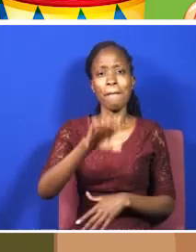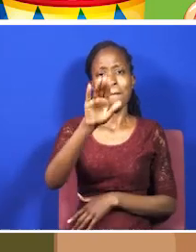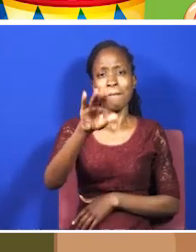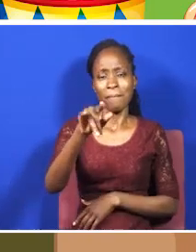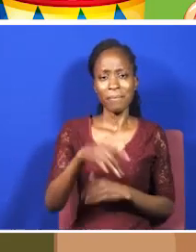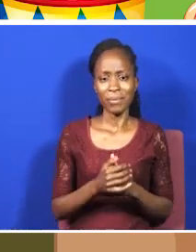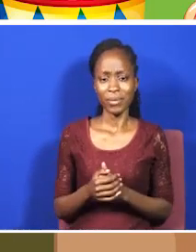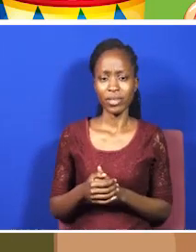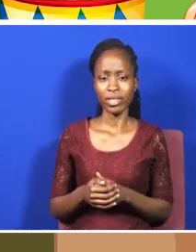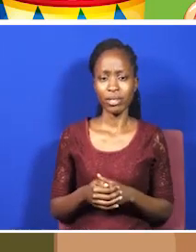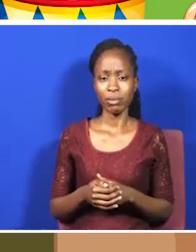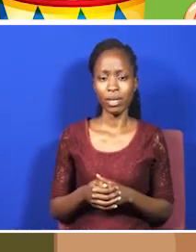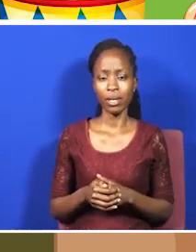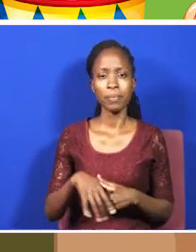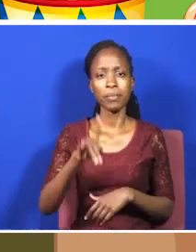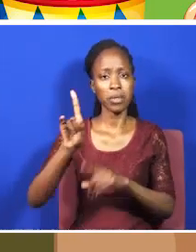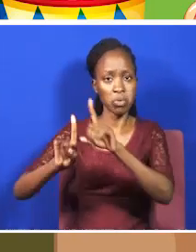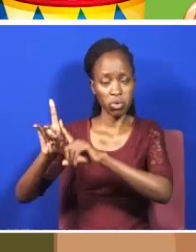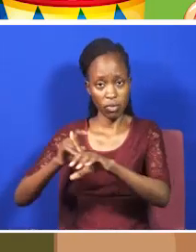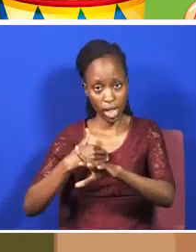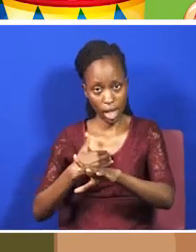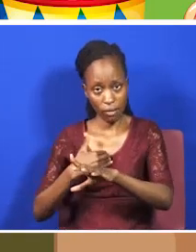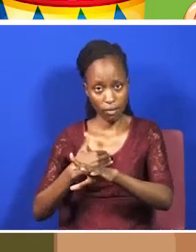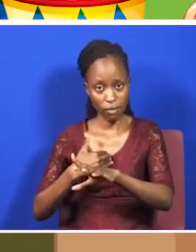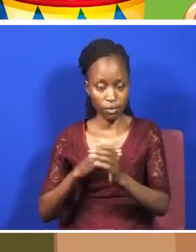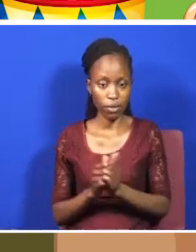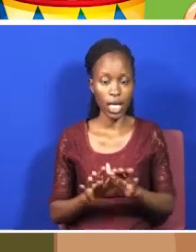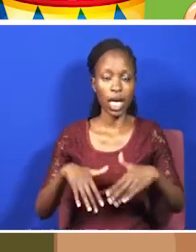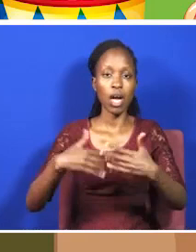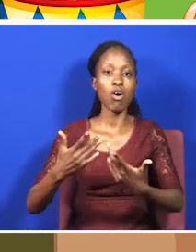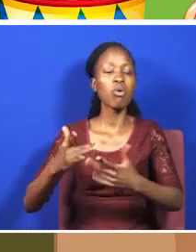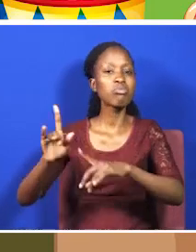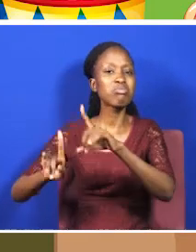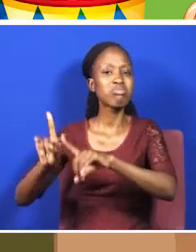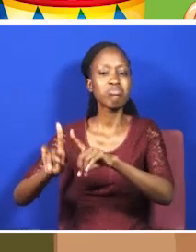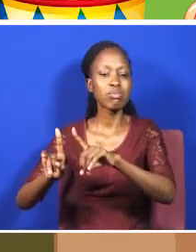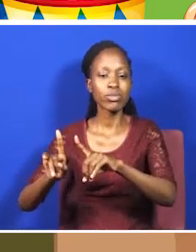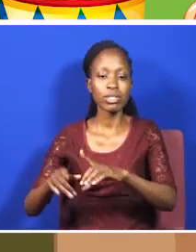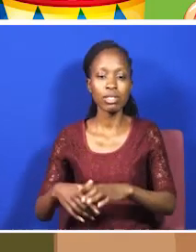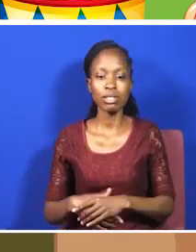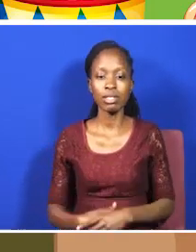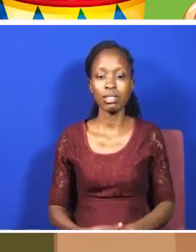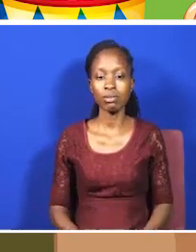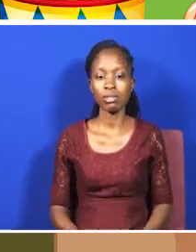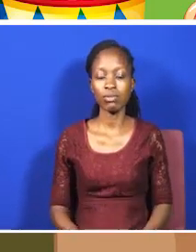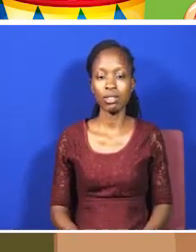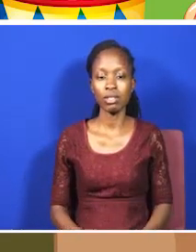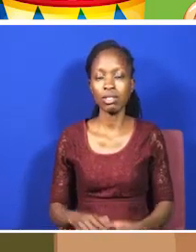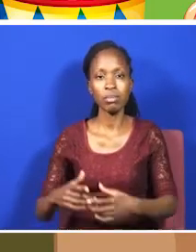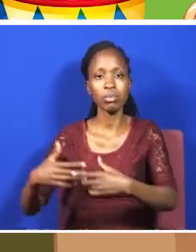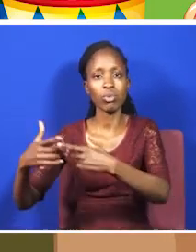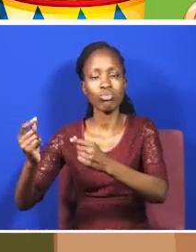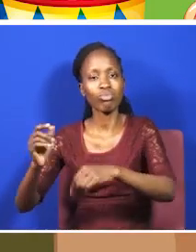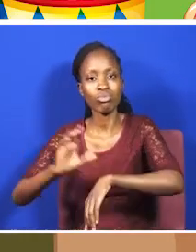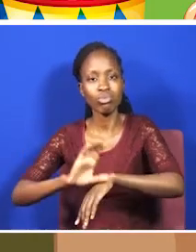home. Now, boys and girls, have you ever gone for a journey or even